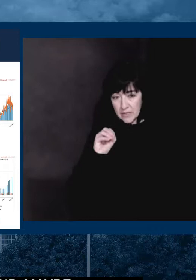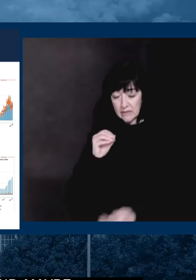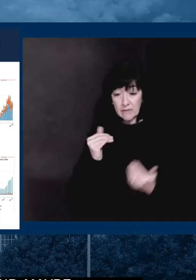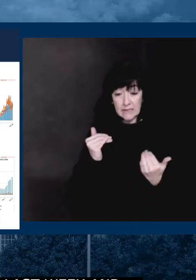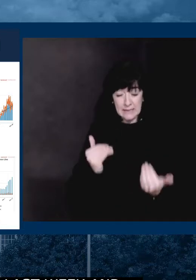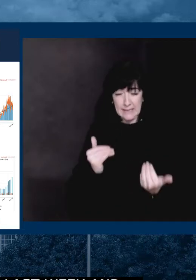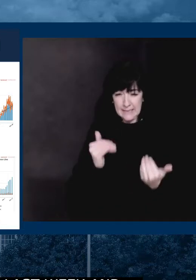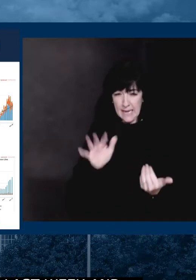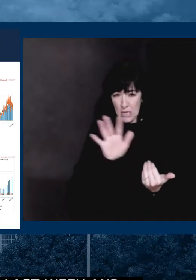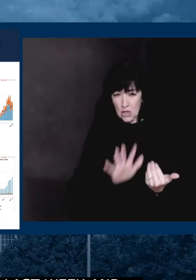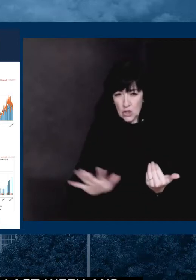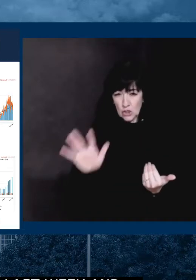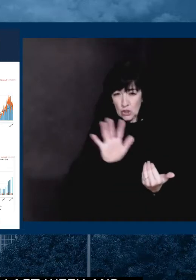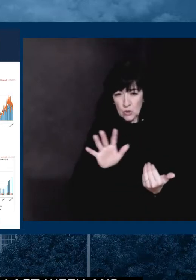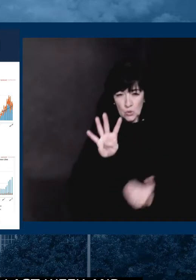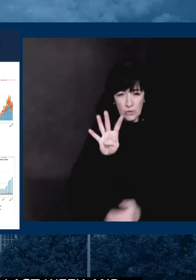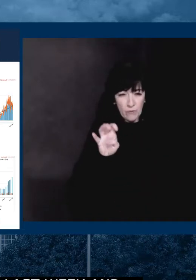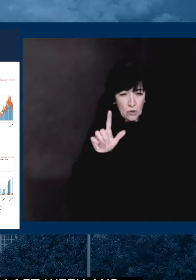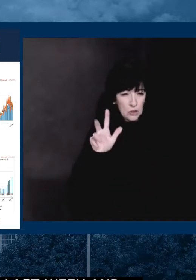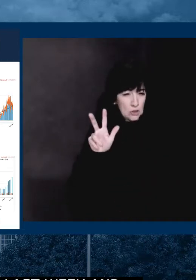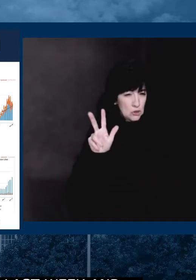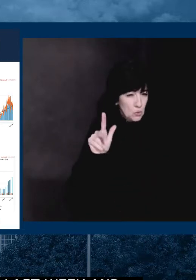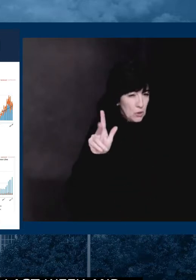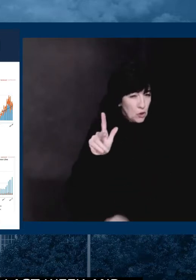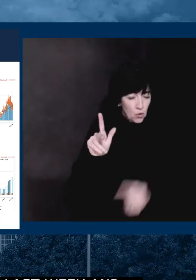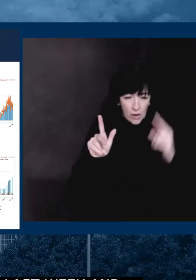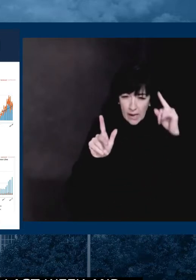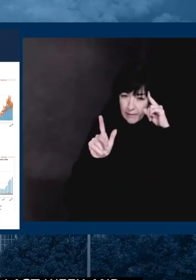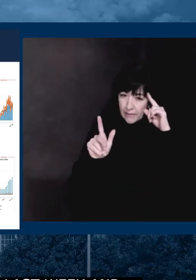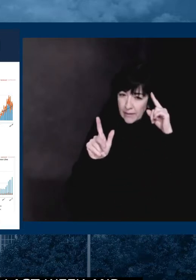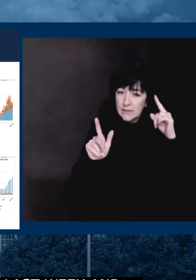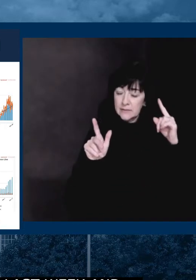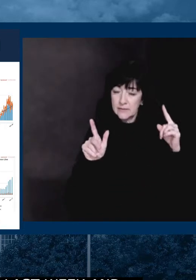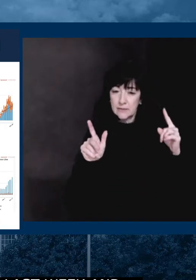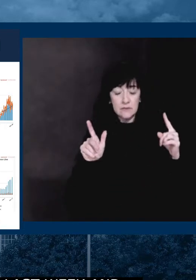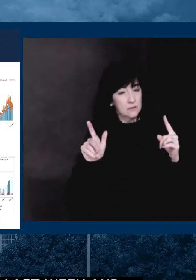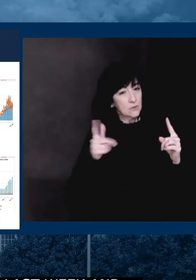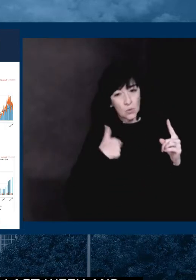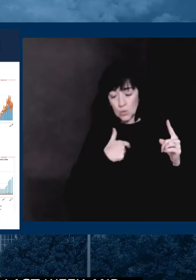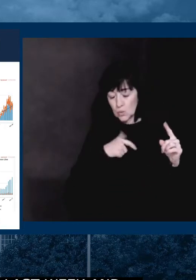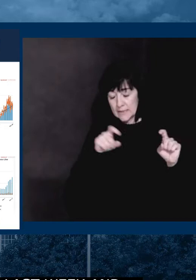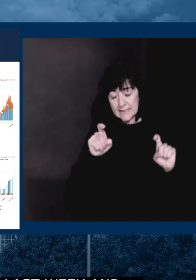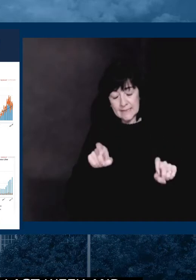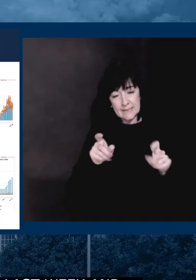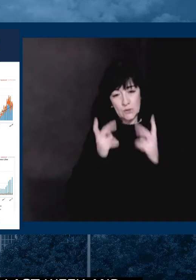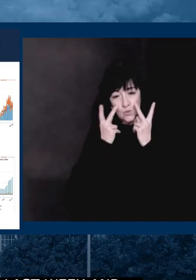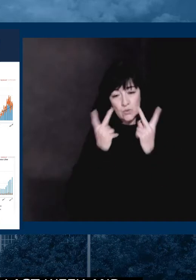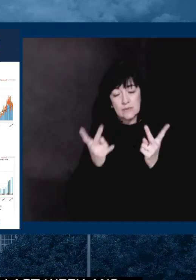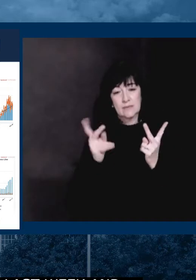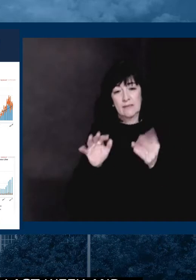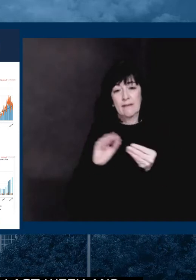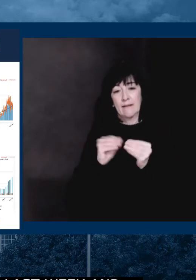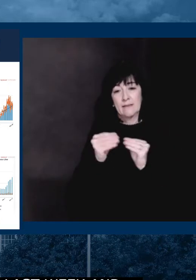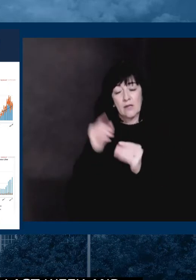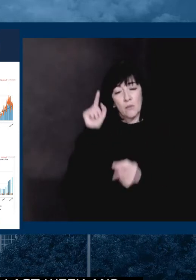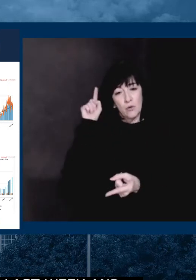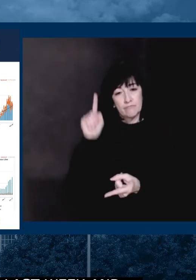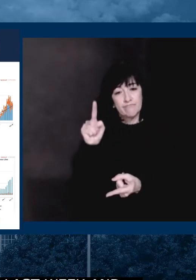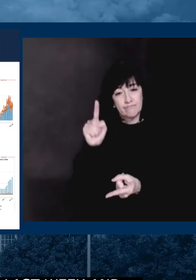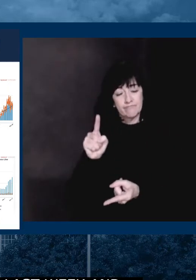423, I think it was. And so we need to flatten that out and hopefully